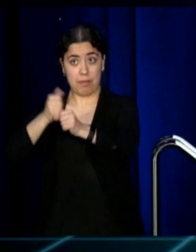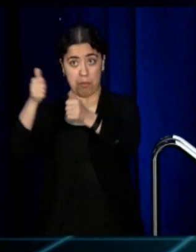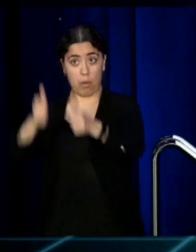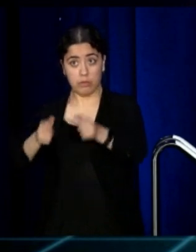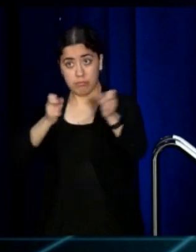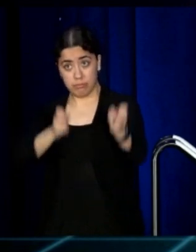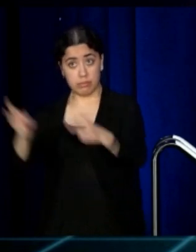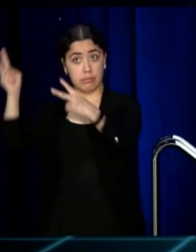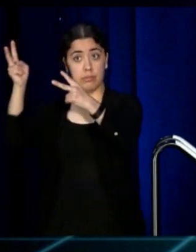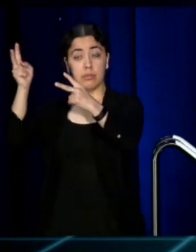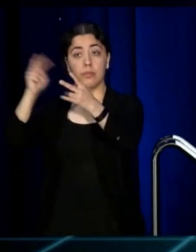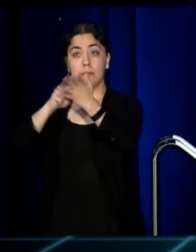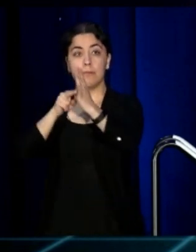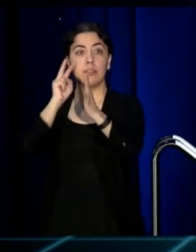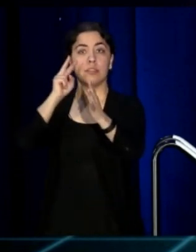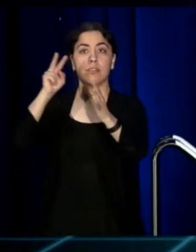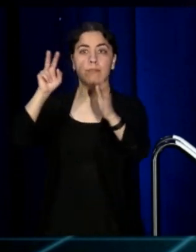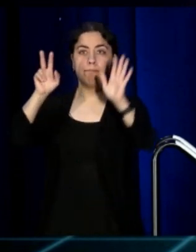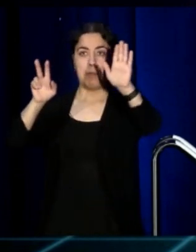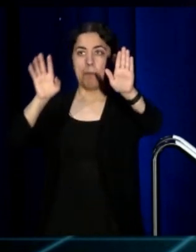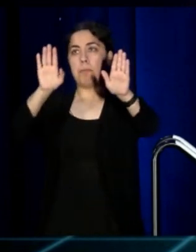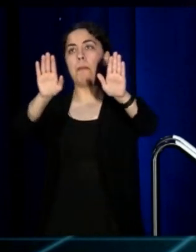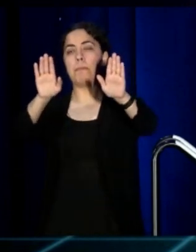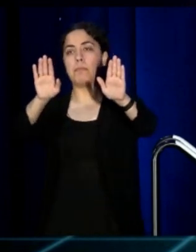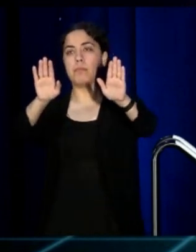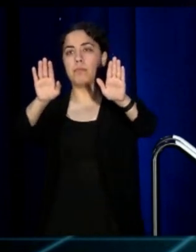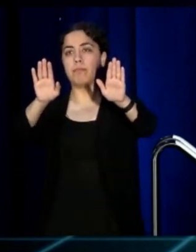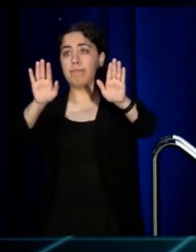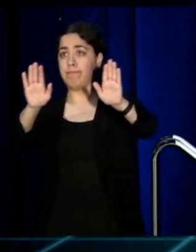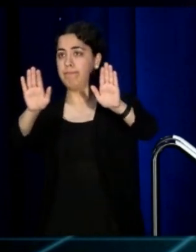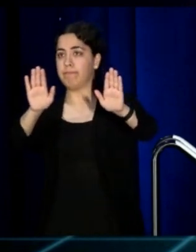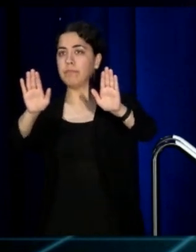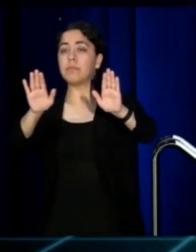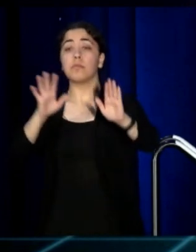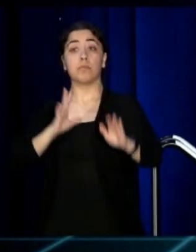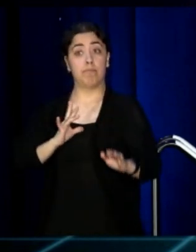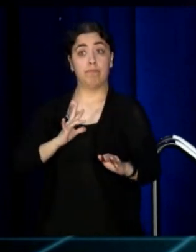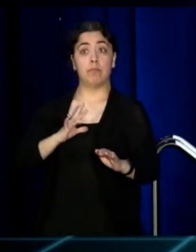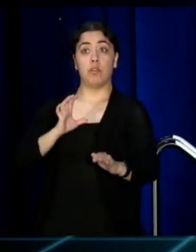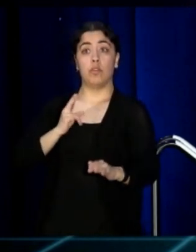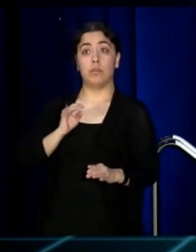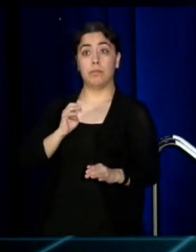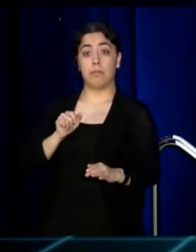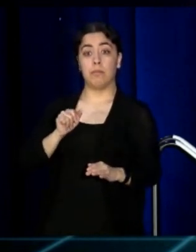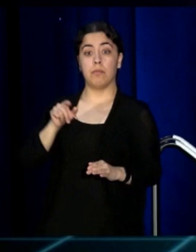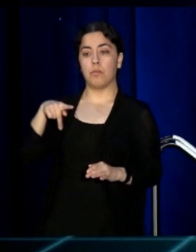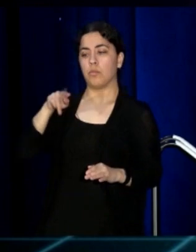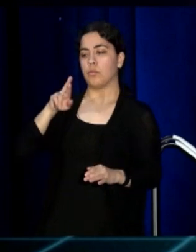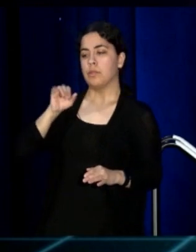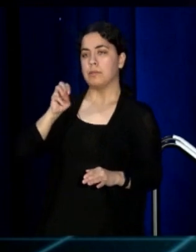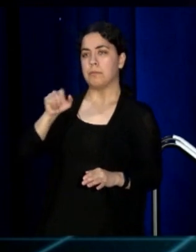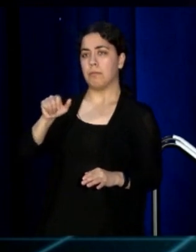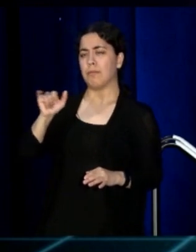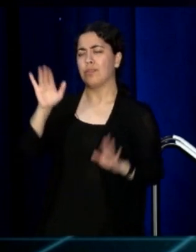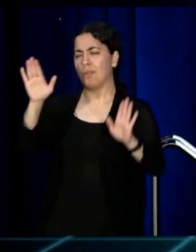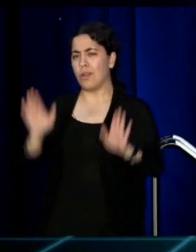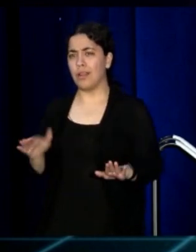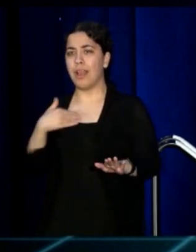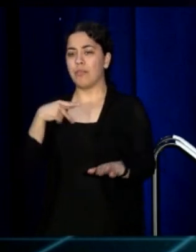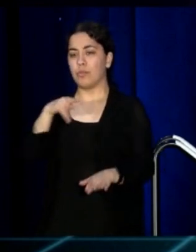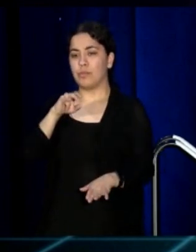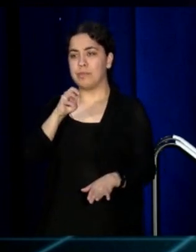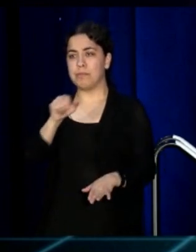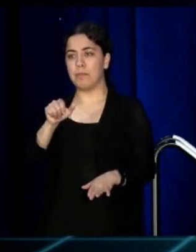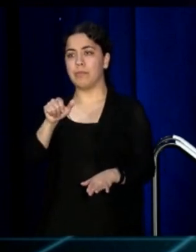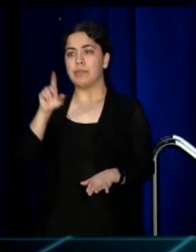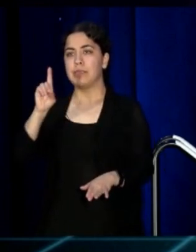that running on the server. So that's pretty cool. And Prisma is pretty awesome. We have a little Prisma DB helper. I have my